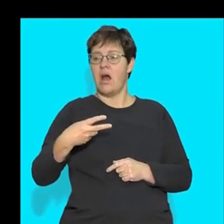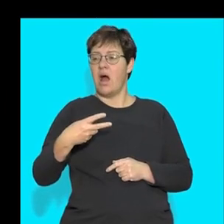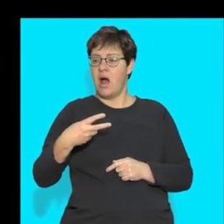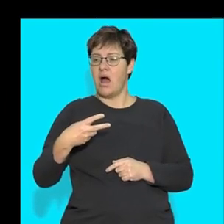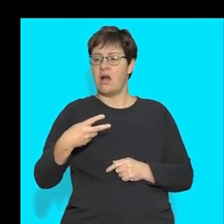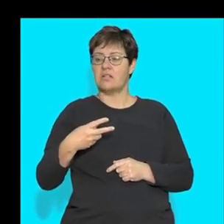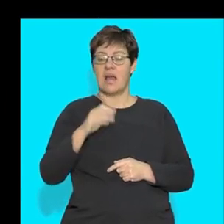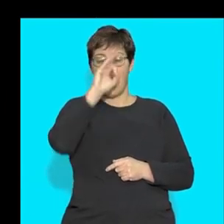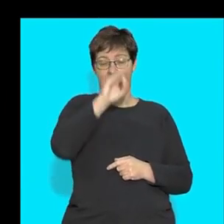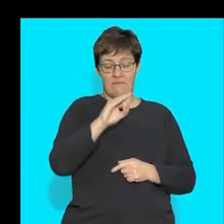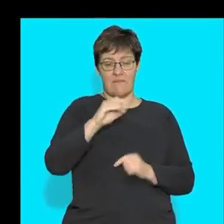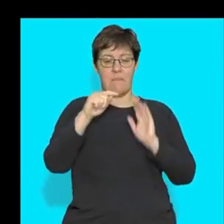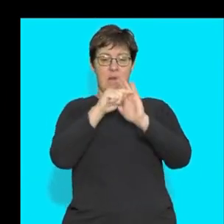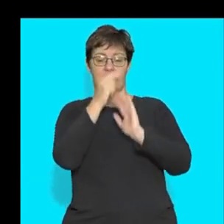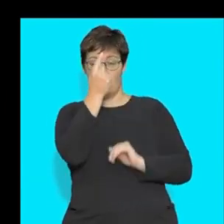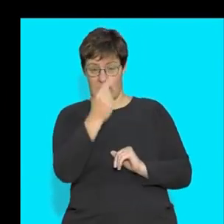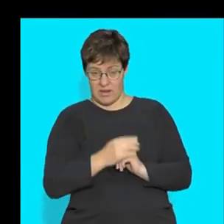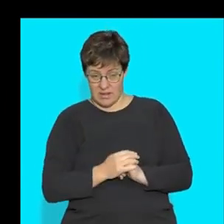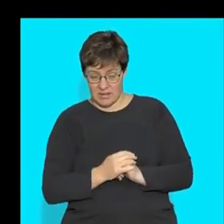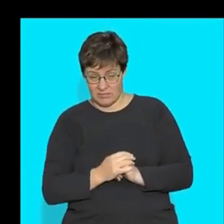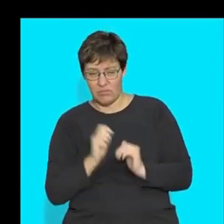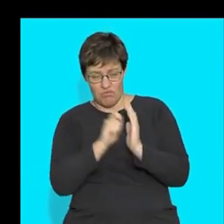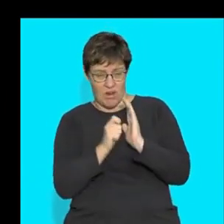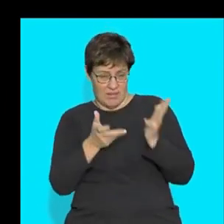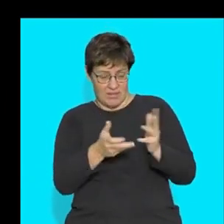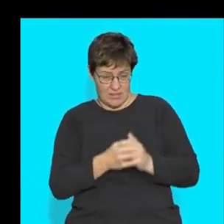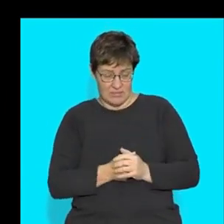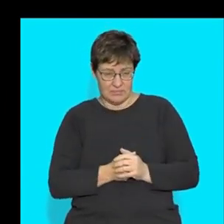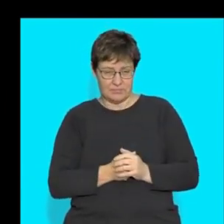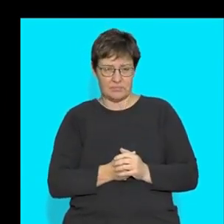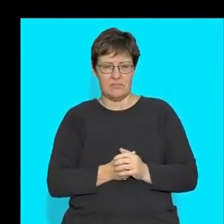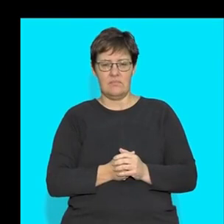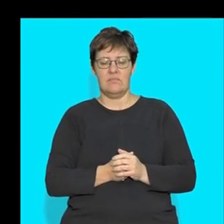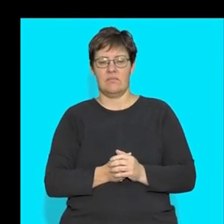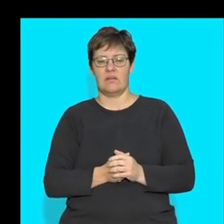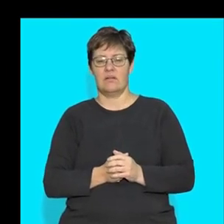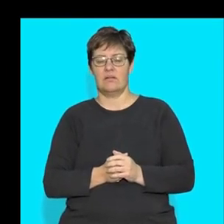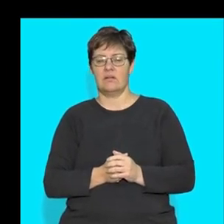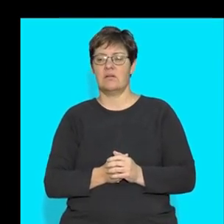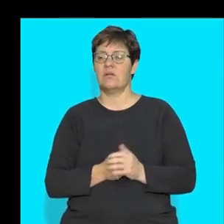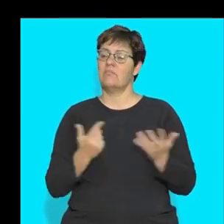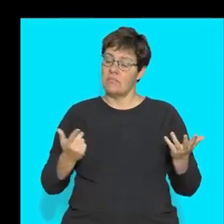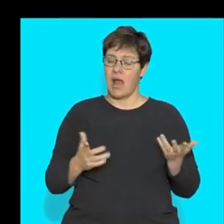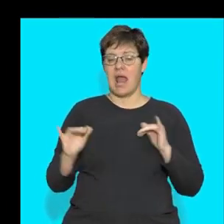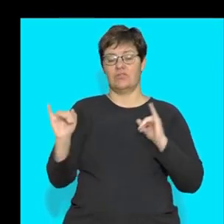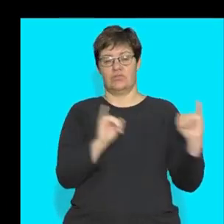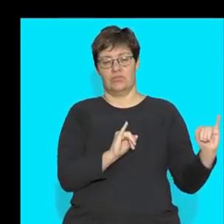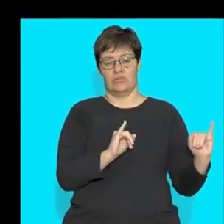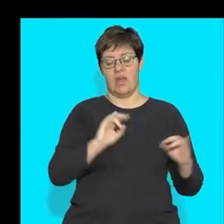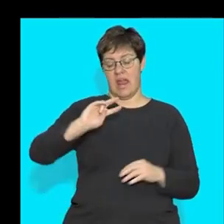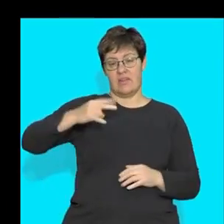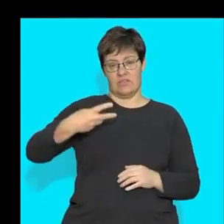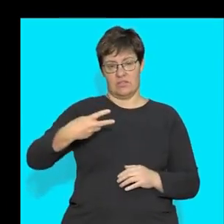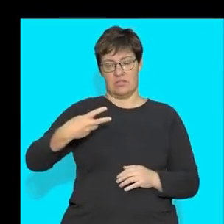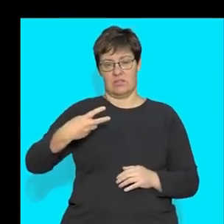we denote it by f to the exponent of -1. You will see that some of the questions you're going to do, they will be